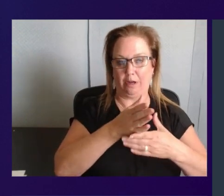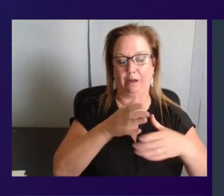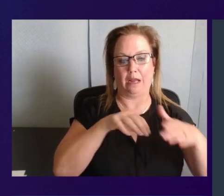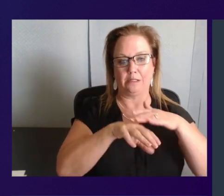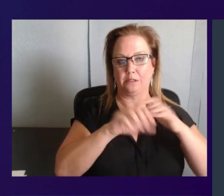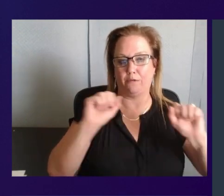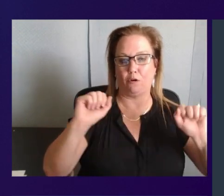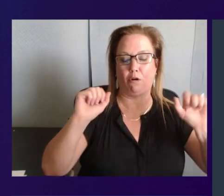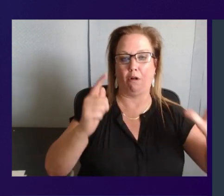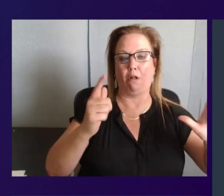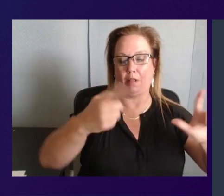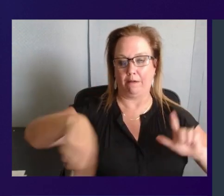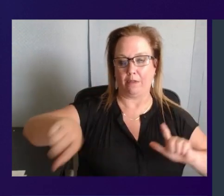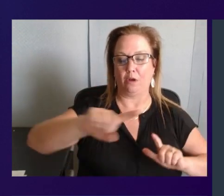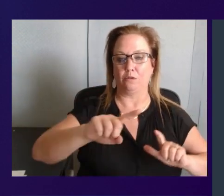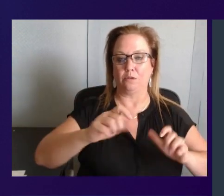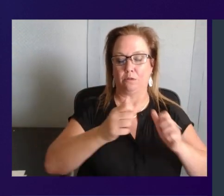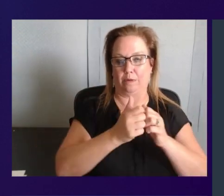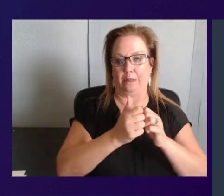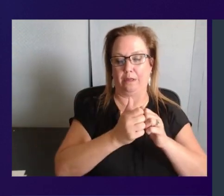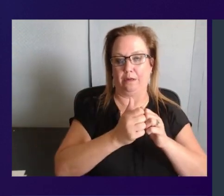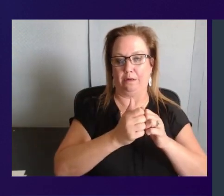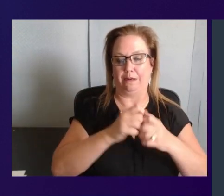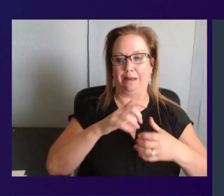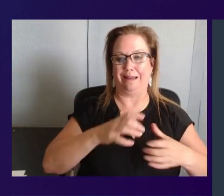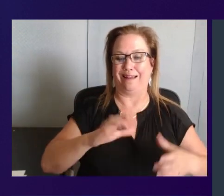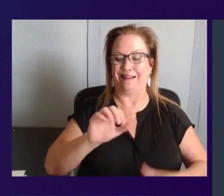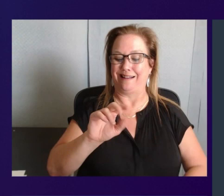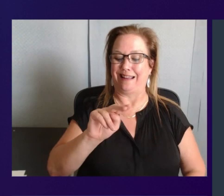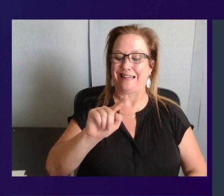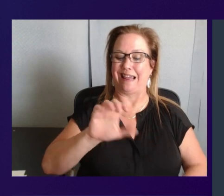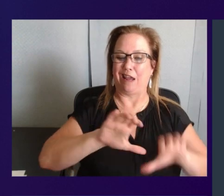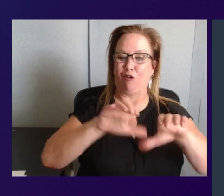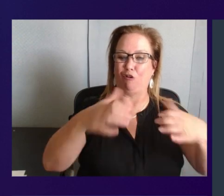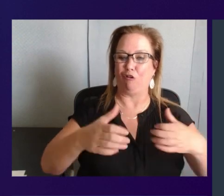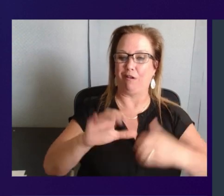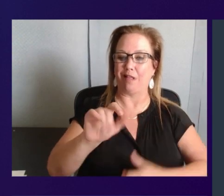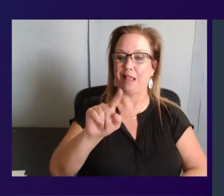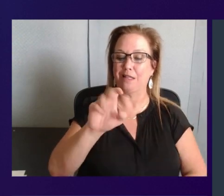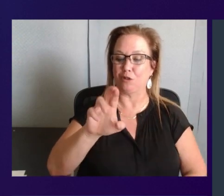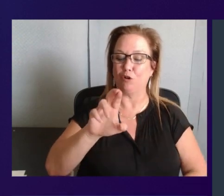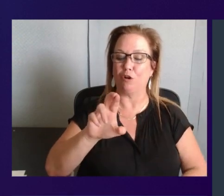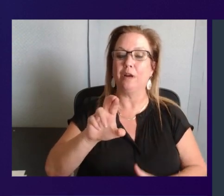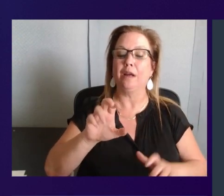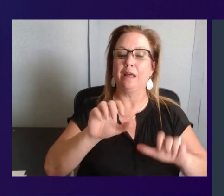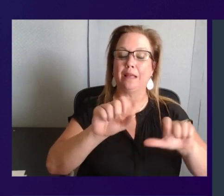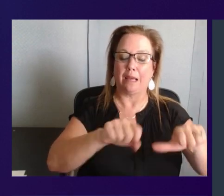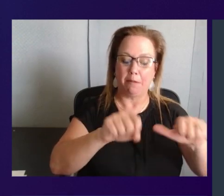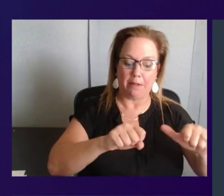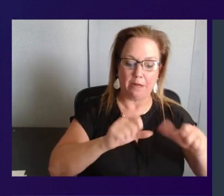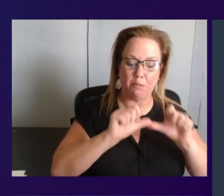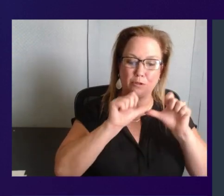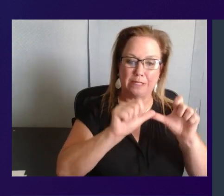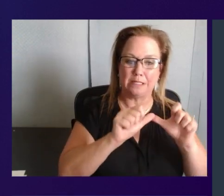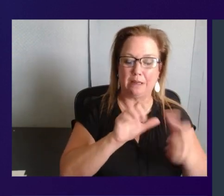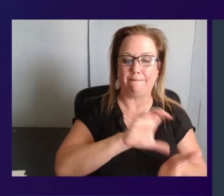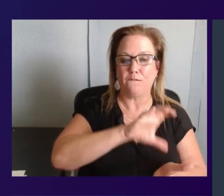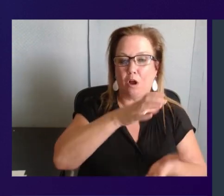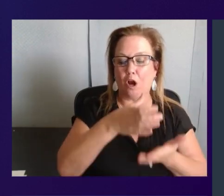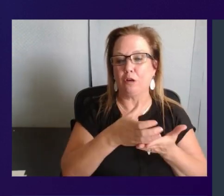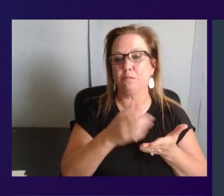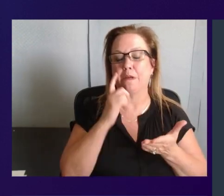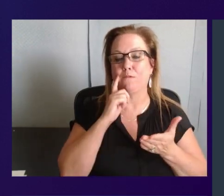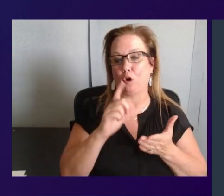all nodes within a container cluster, enabling capabilities such as persistent volumes for stateful